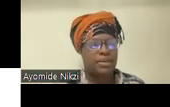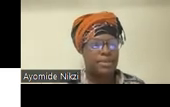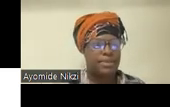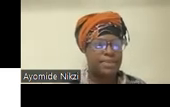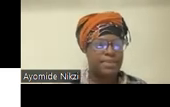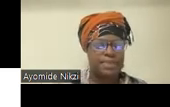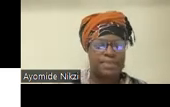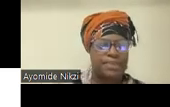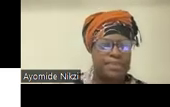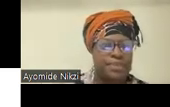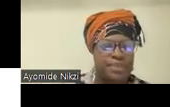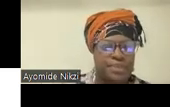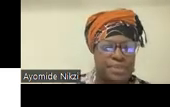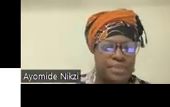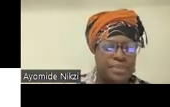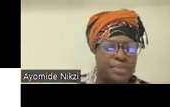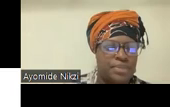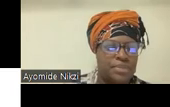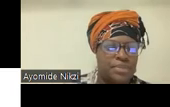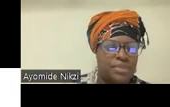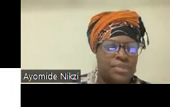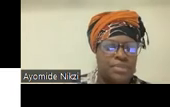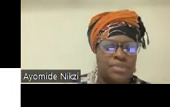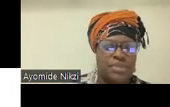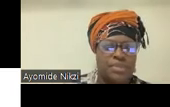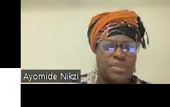Yeah. Does that apply to the,